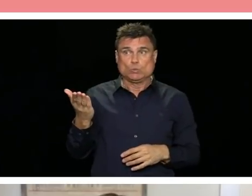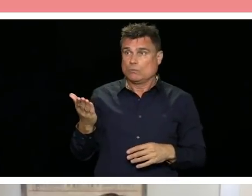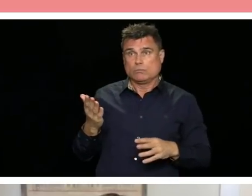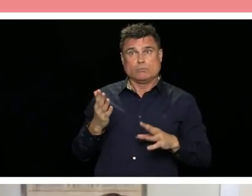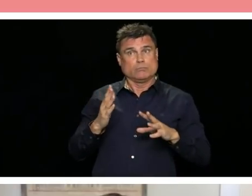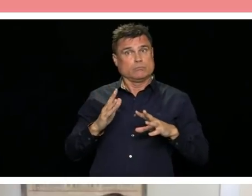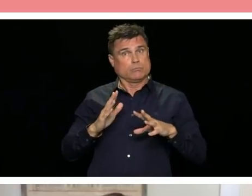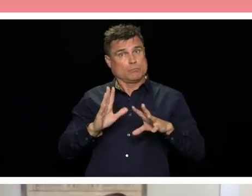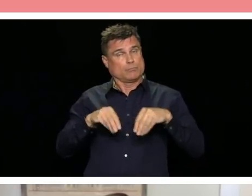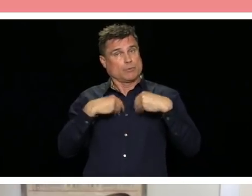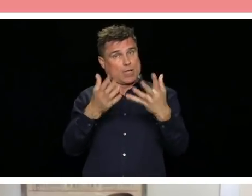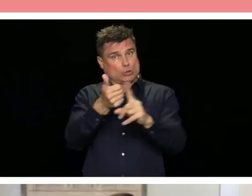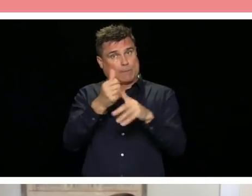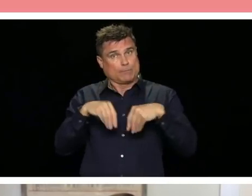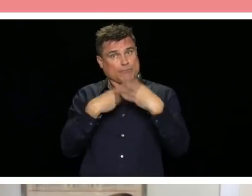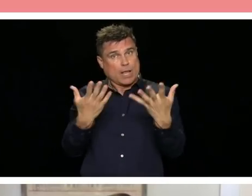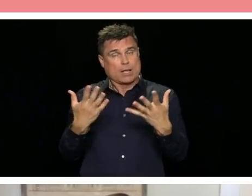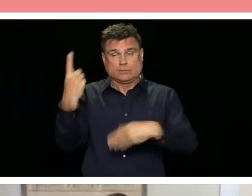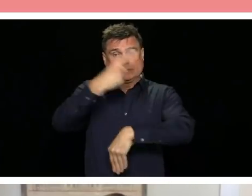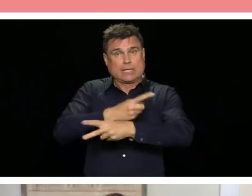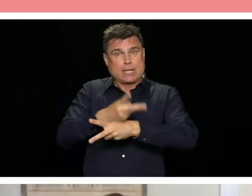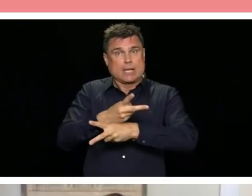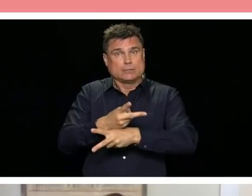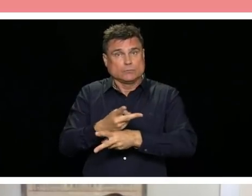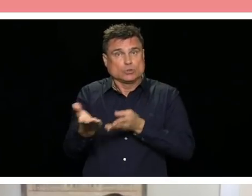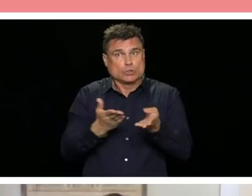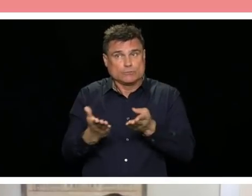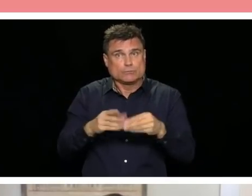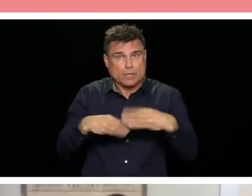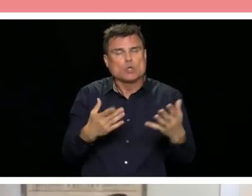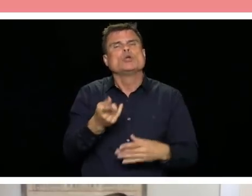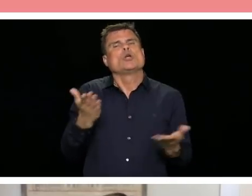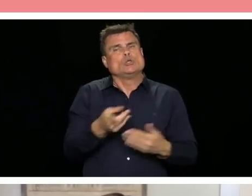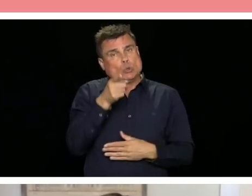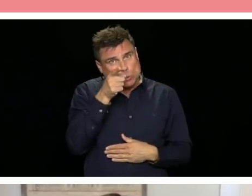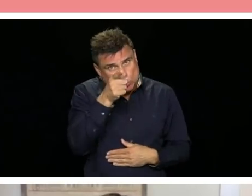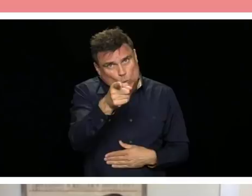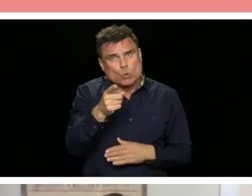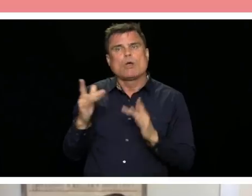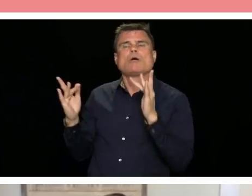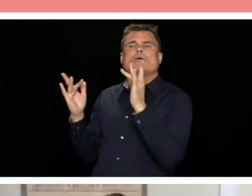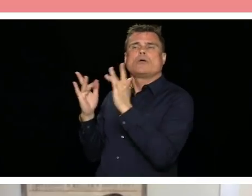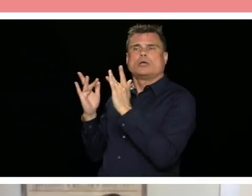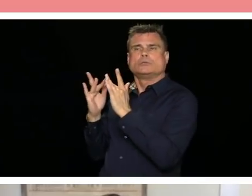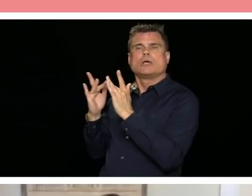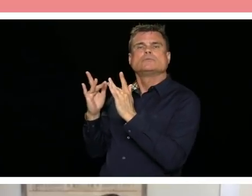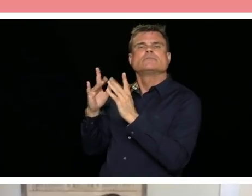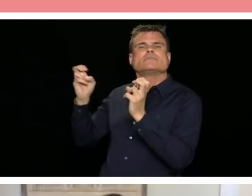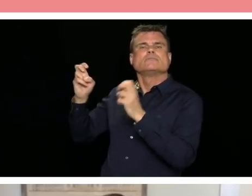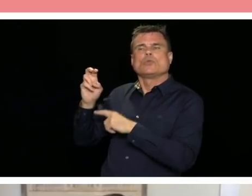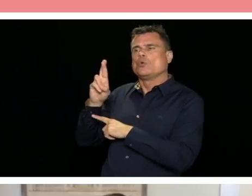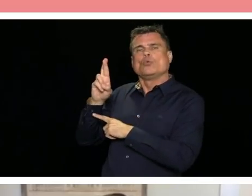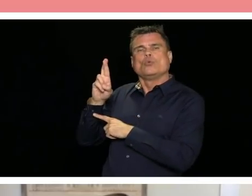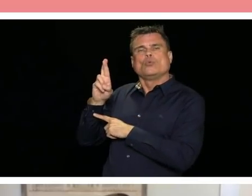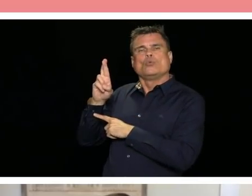totally encourage you to connect with your local childcare resource referral center for more information or send us an email. My email